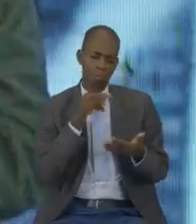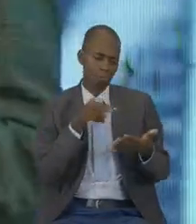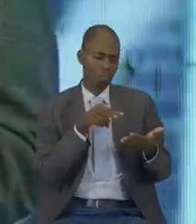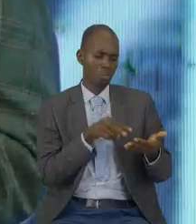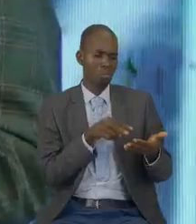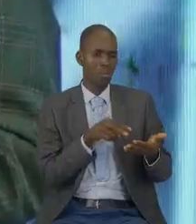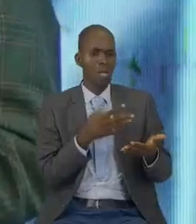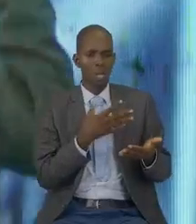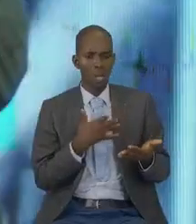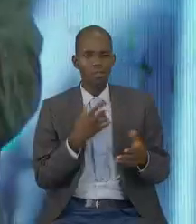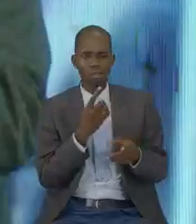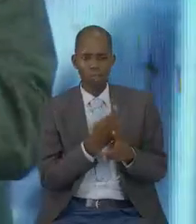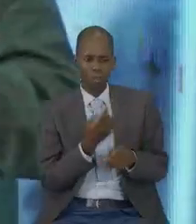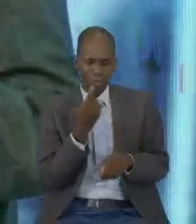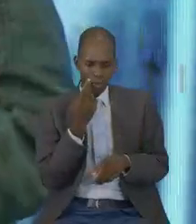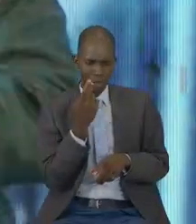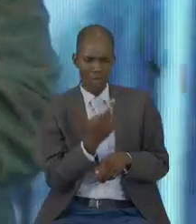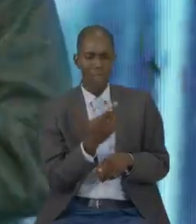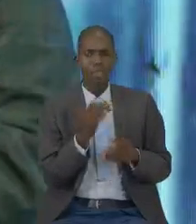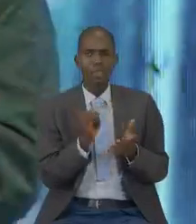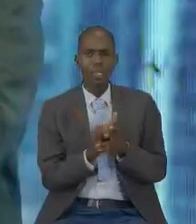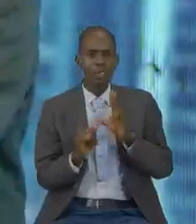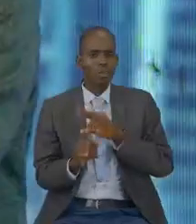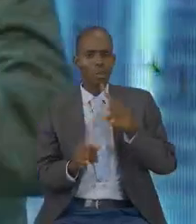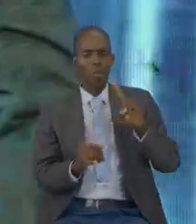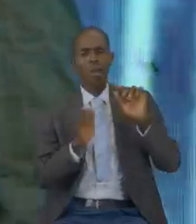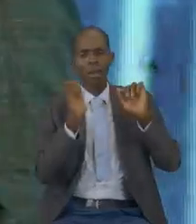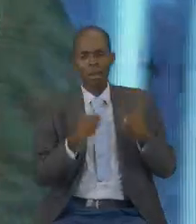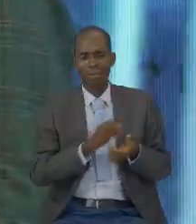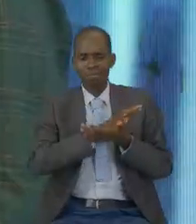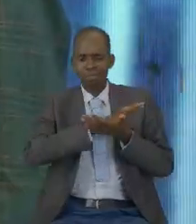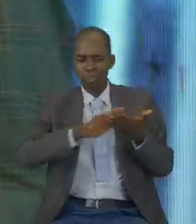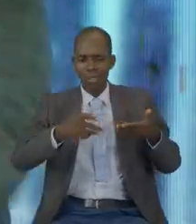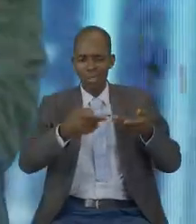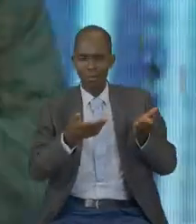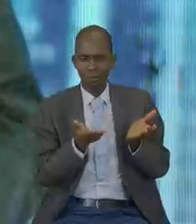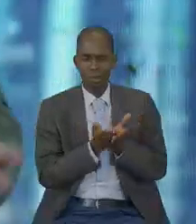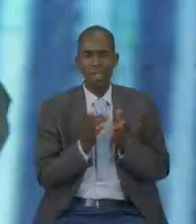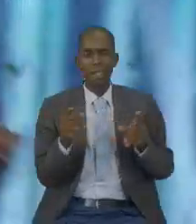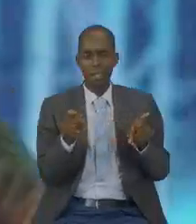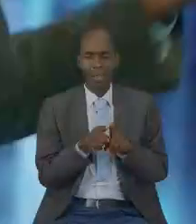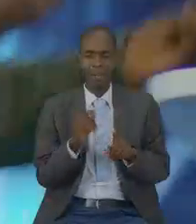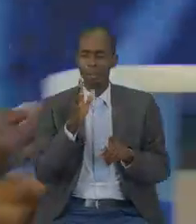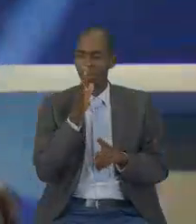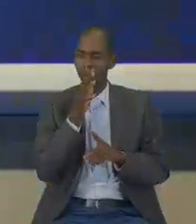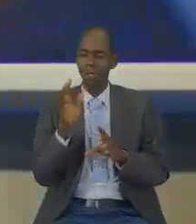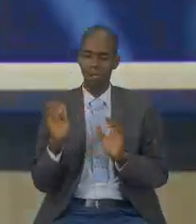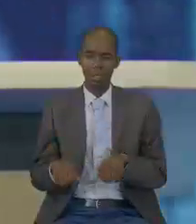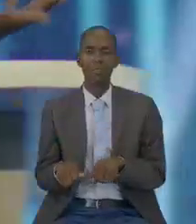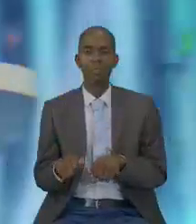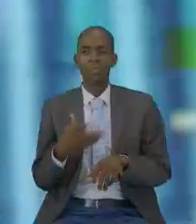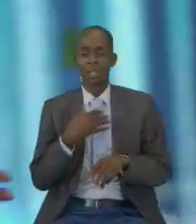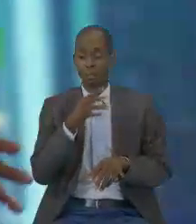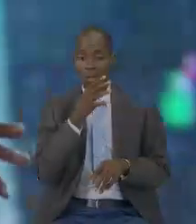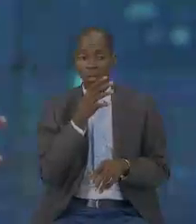finds out that nobody can clean that plate like herself. And so we'll take the plate, although